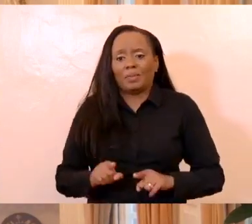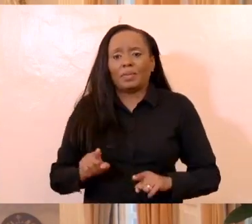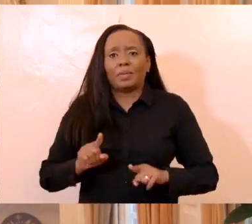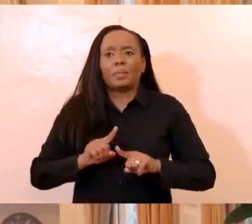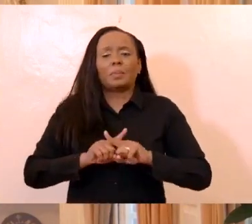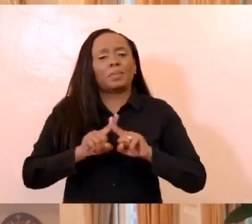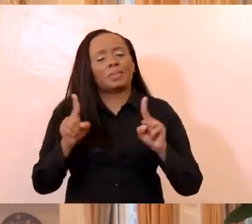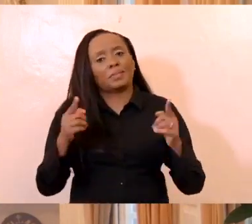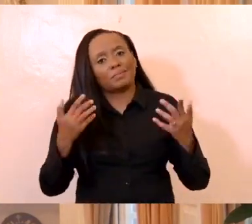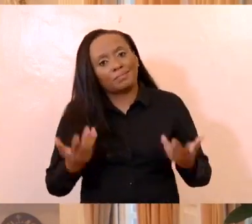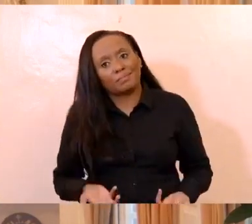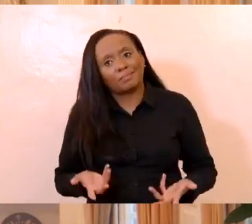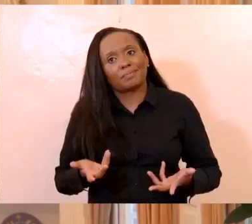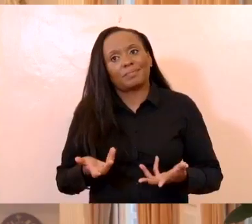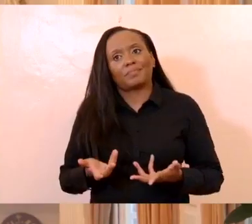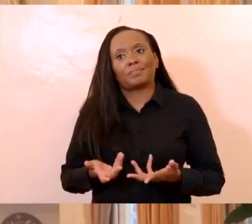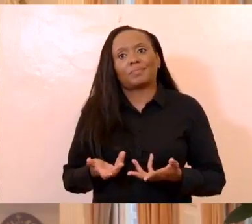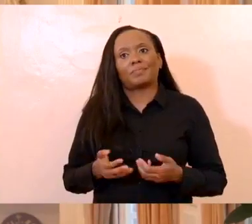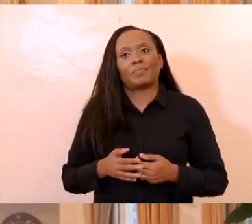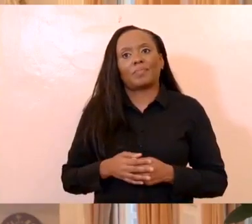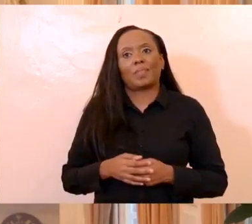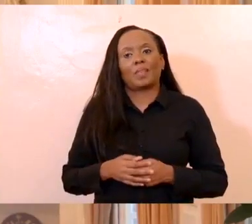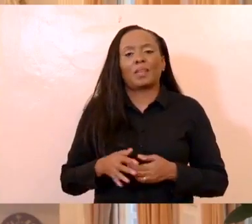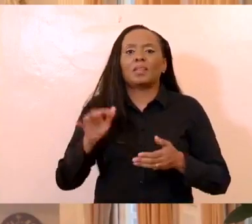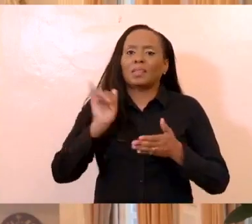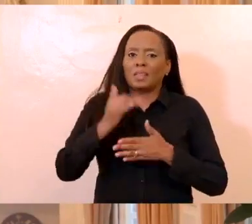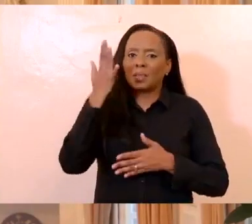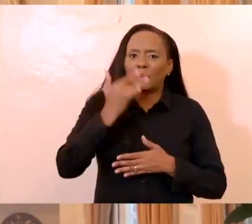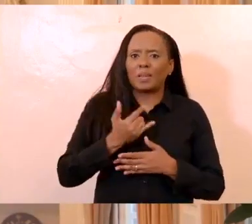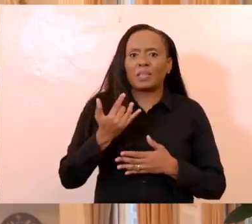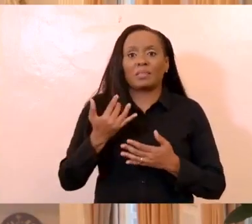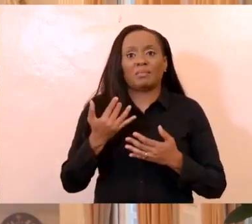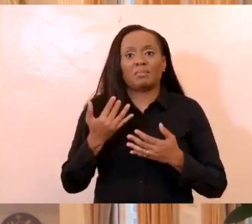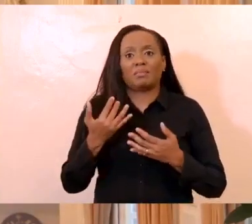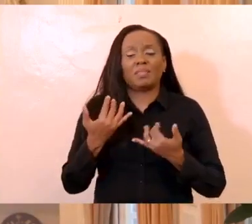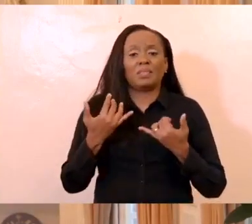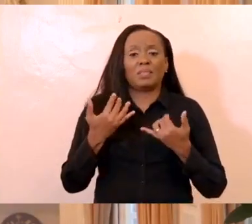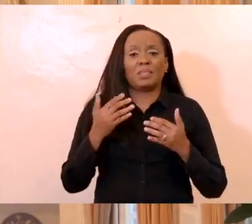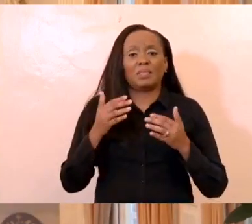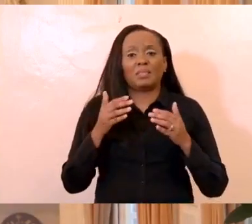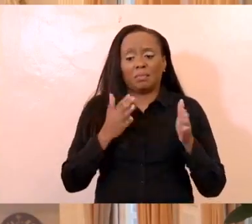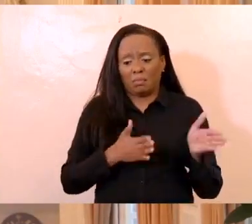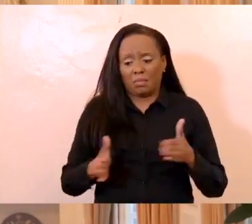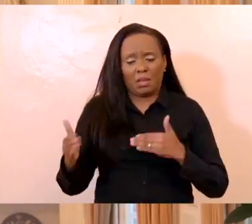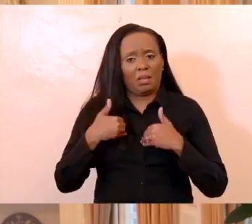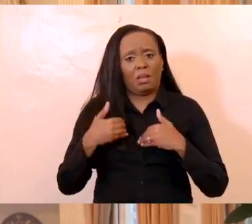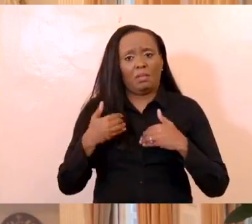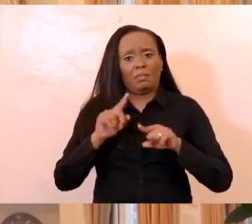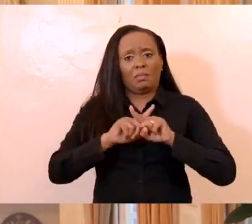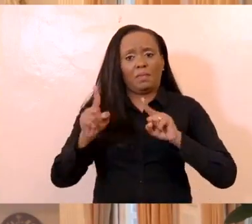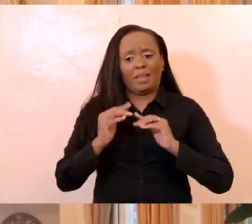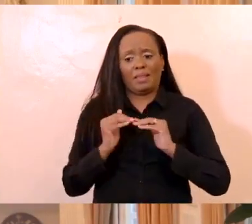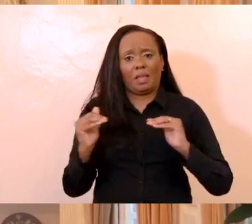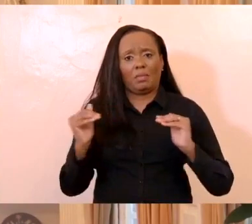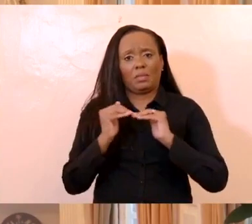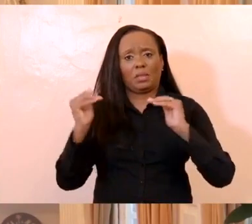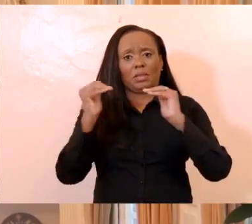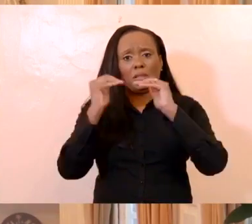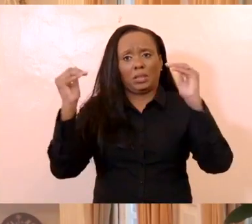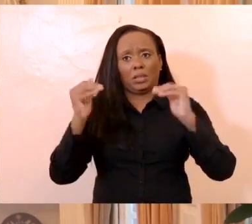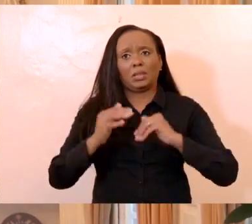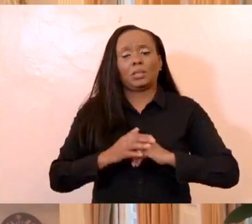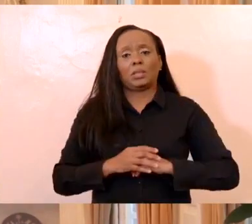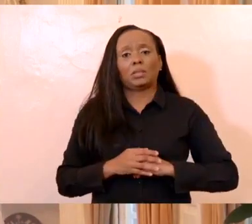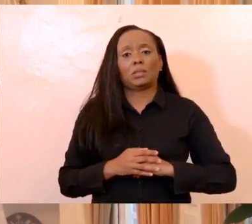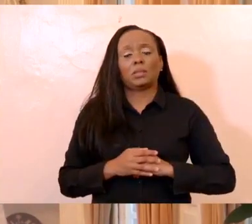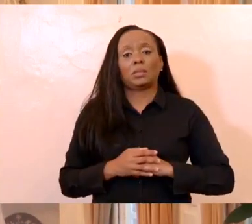is why the plan has various layers to it. And the plan in relation to community transmission is